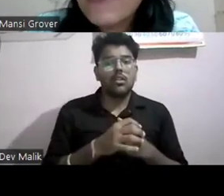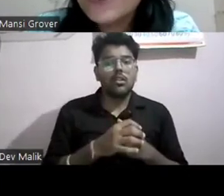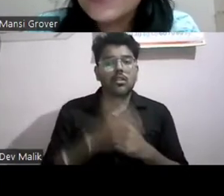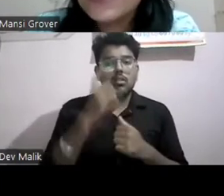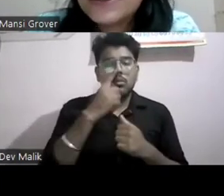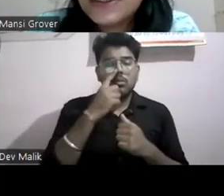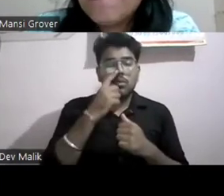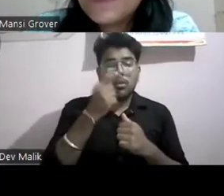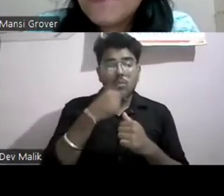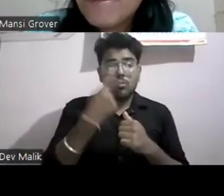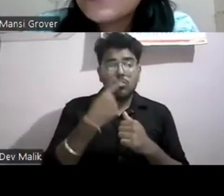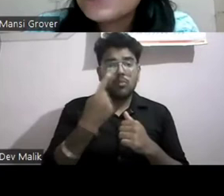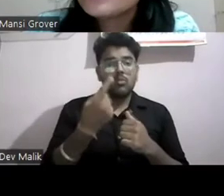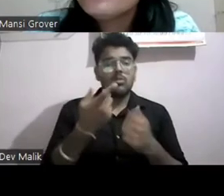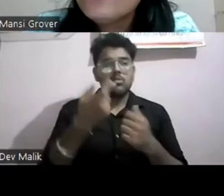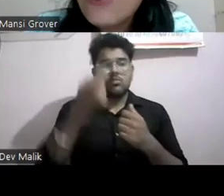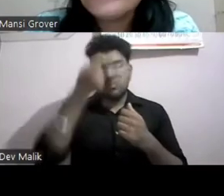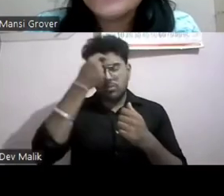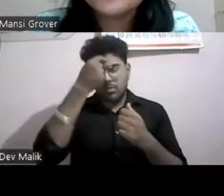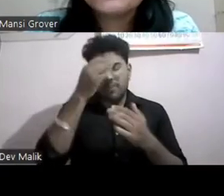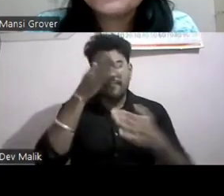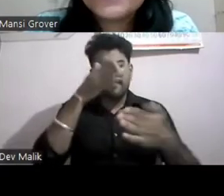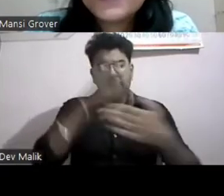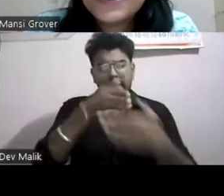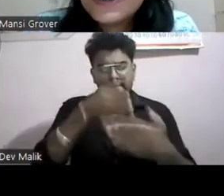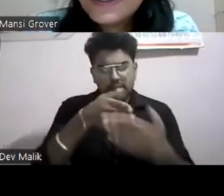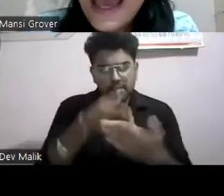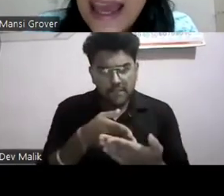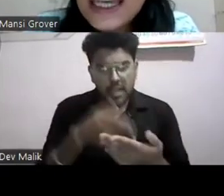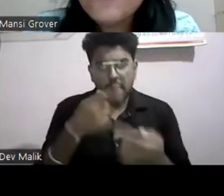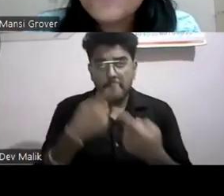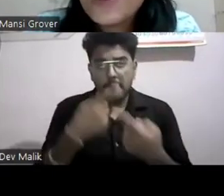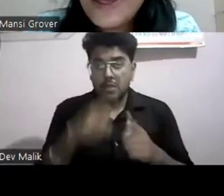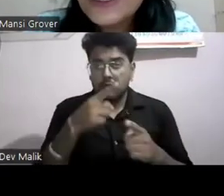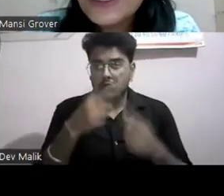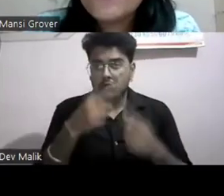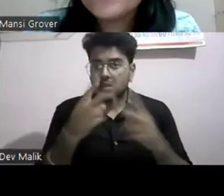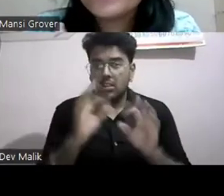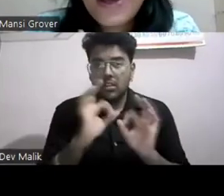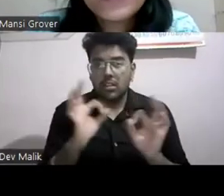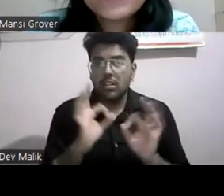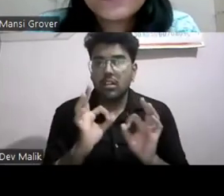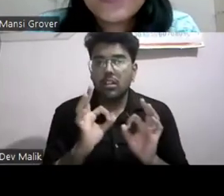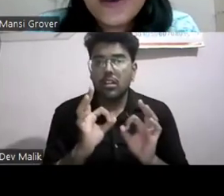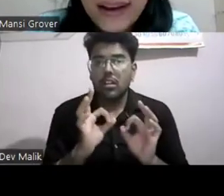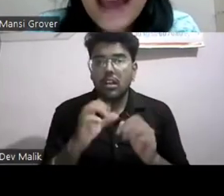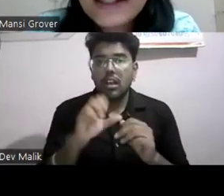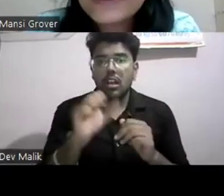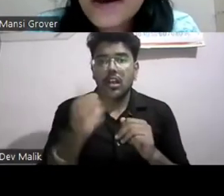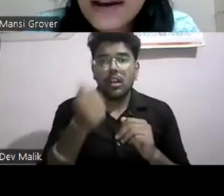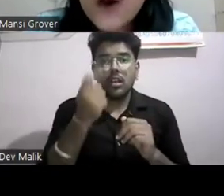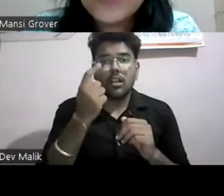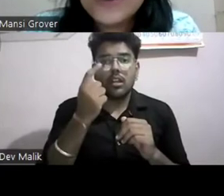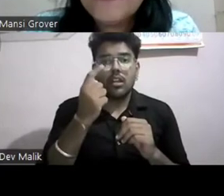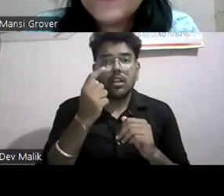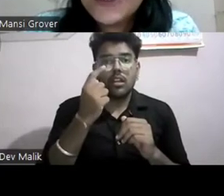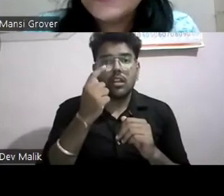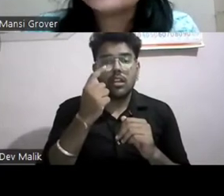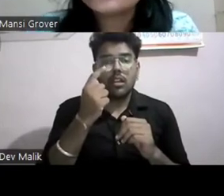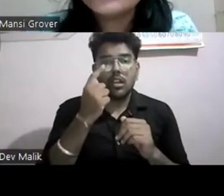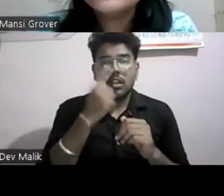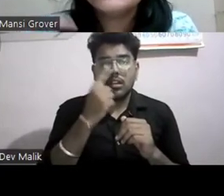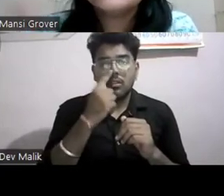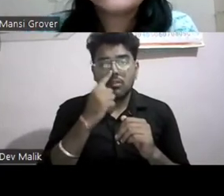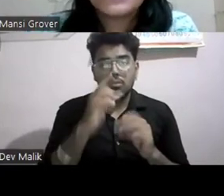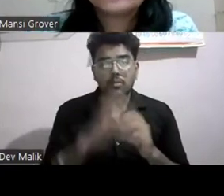of femininity, but nowhere you would see any woman character around her. It